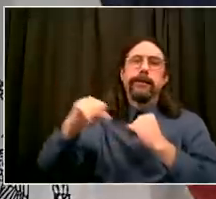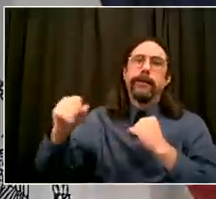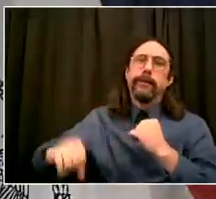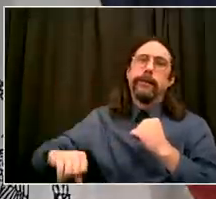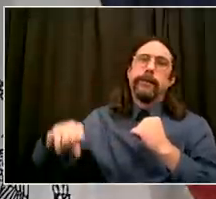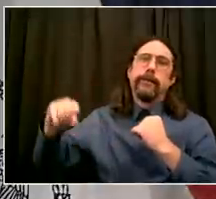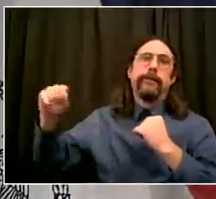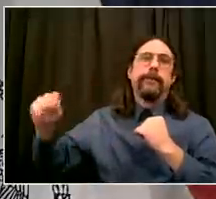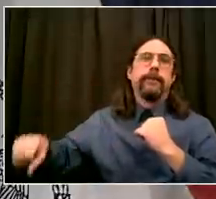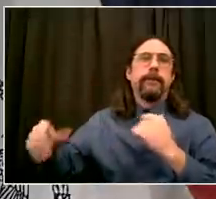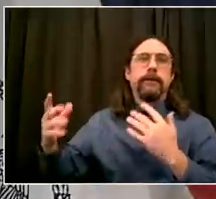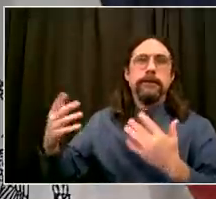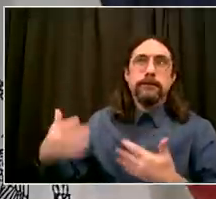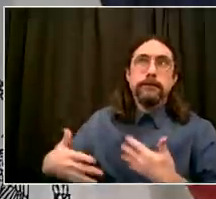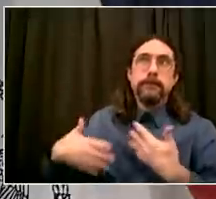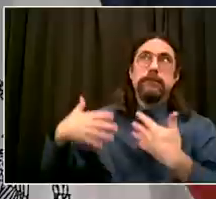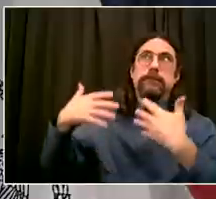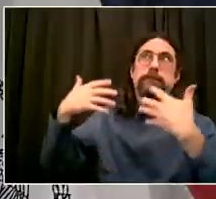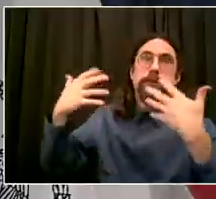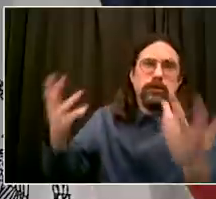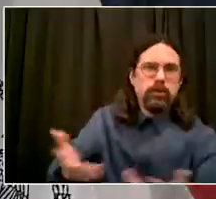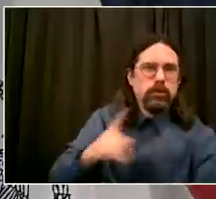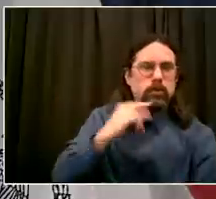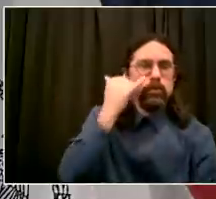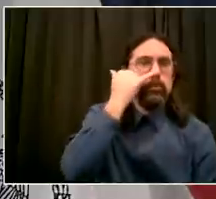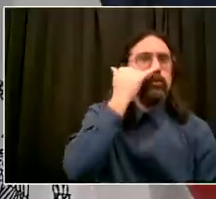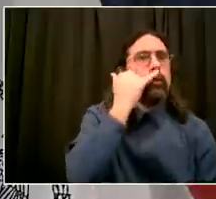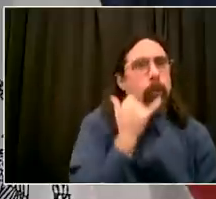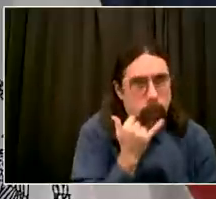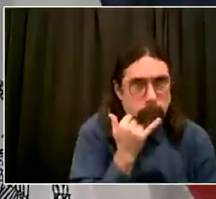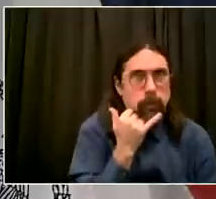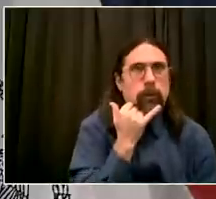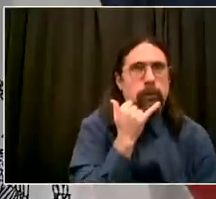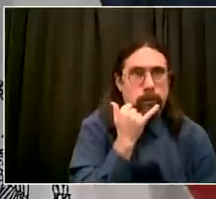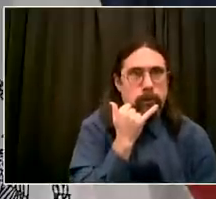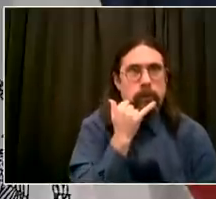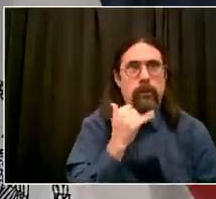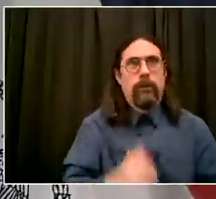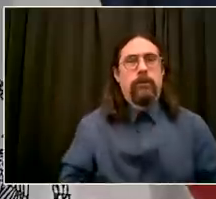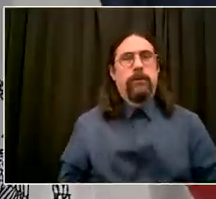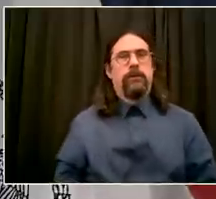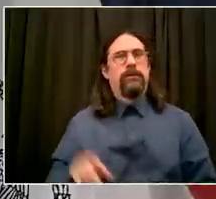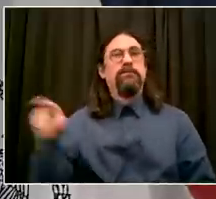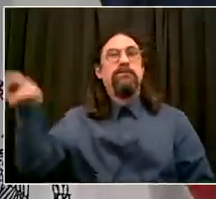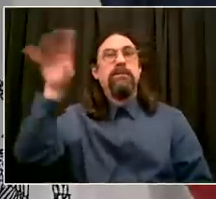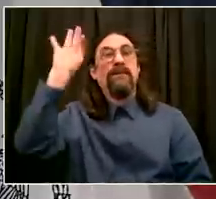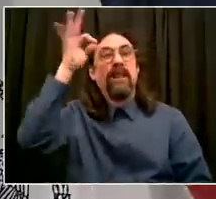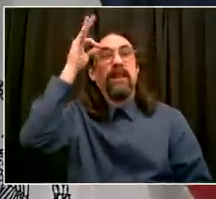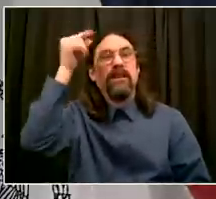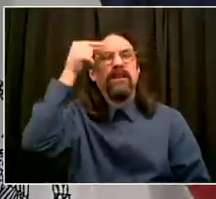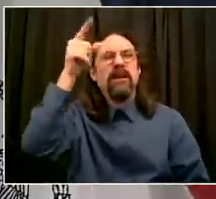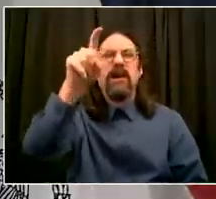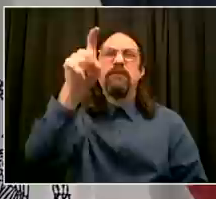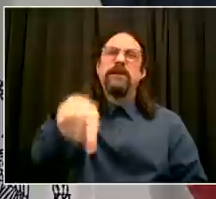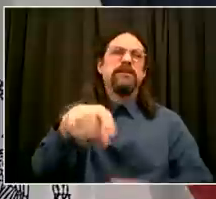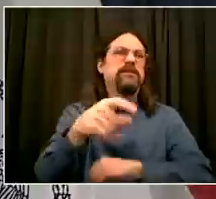reliable supply if that's going to turn into something that actually reaches our seniors and people who need those shots.